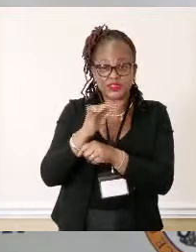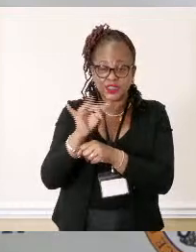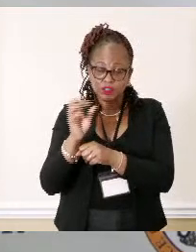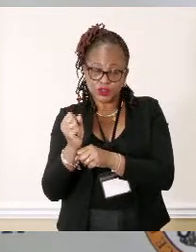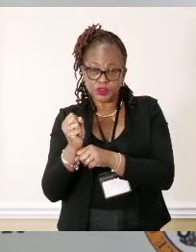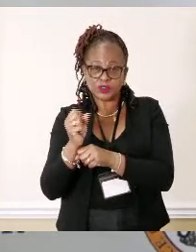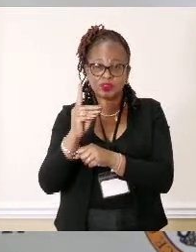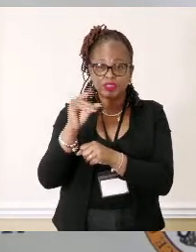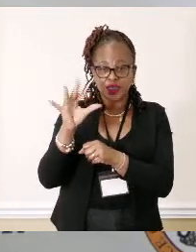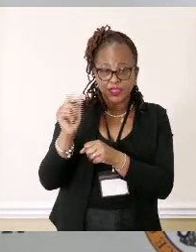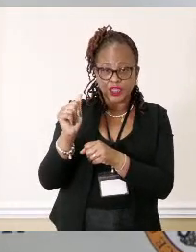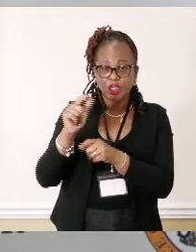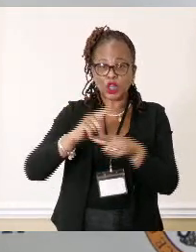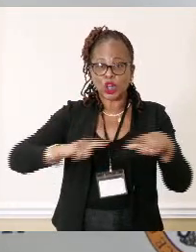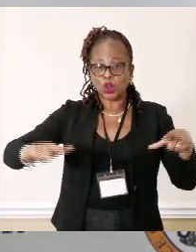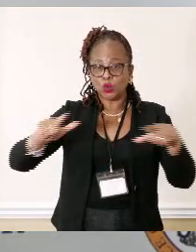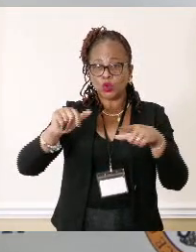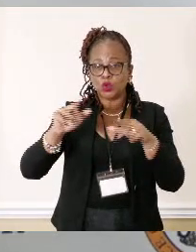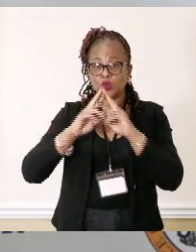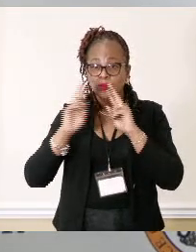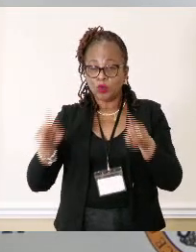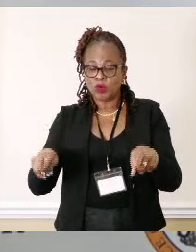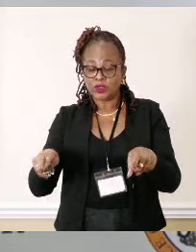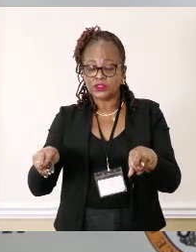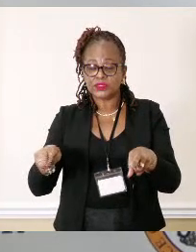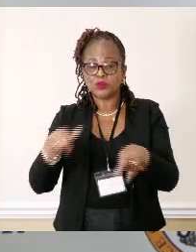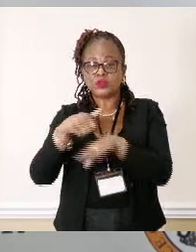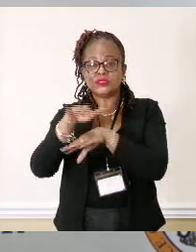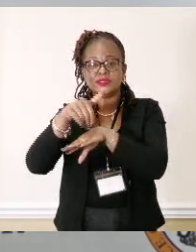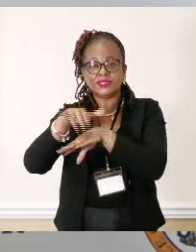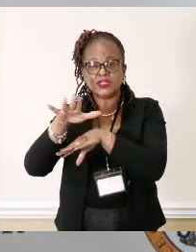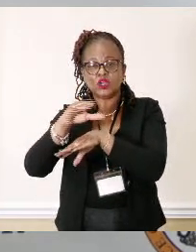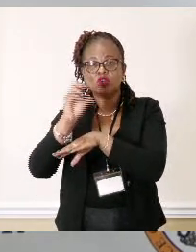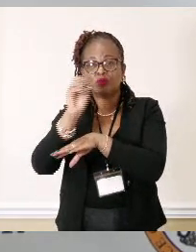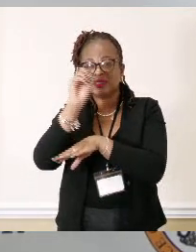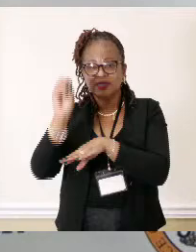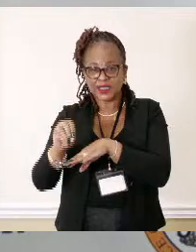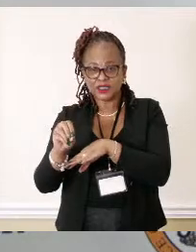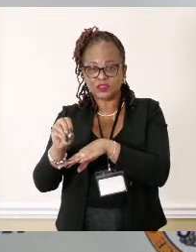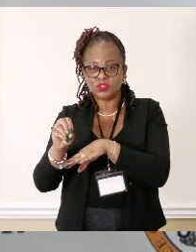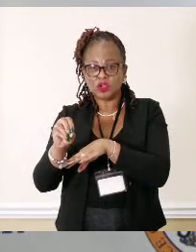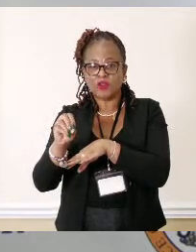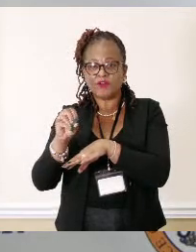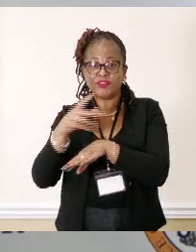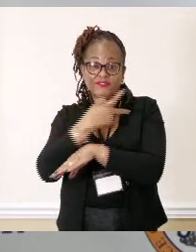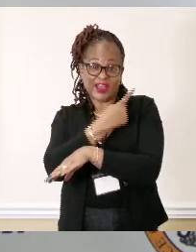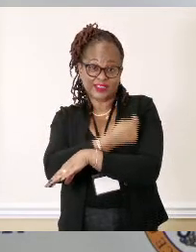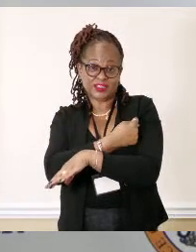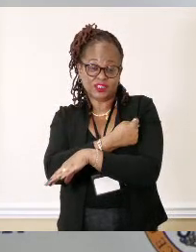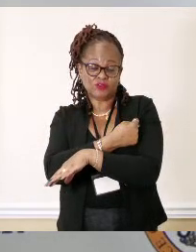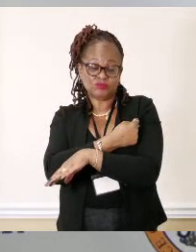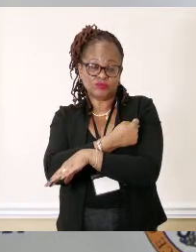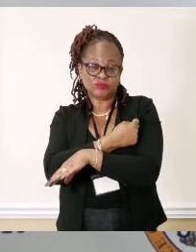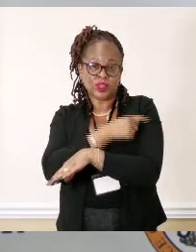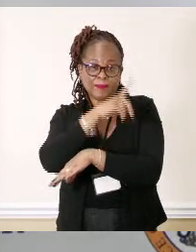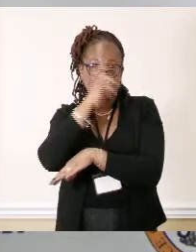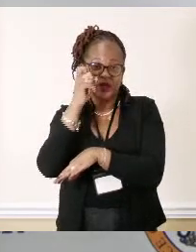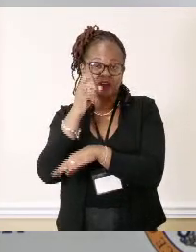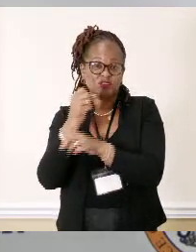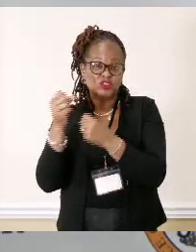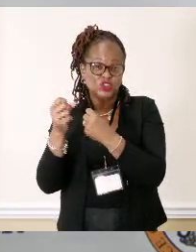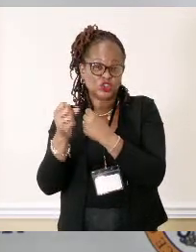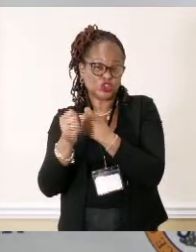and we use local reports, and we send out a percentage of that vaccine because of